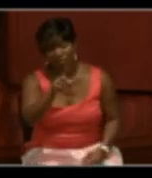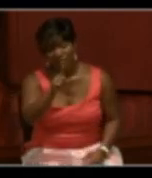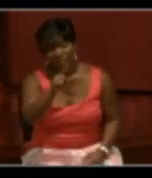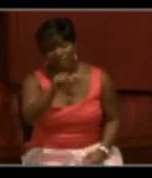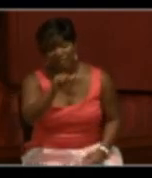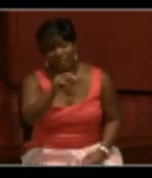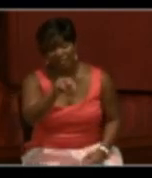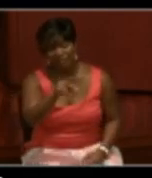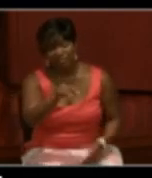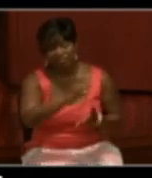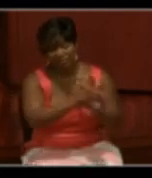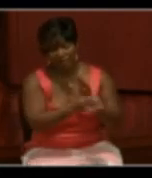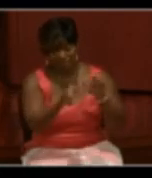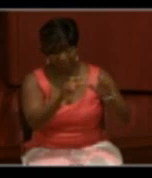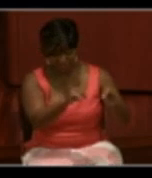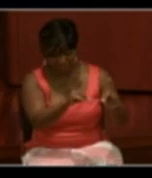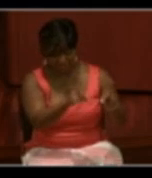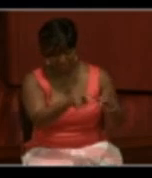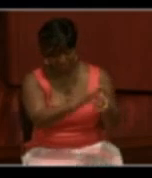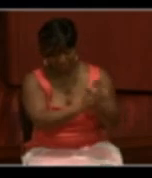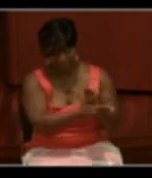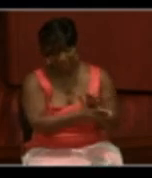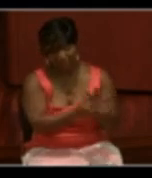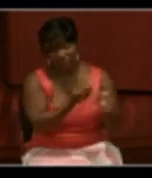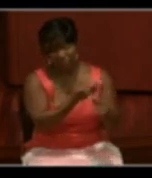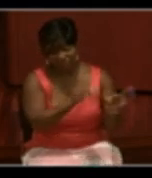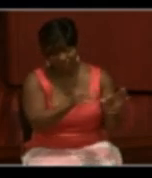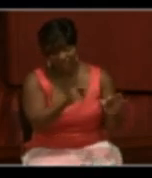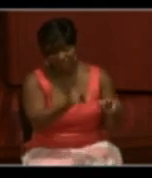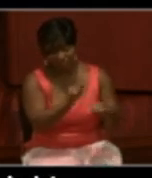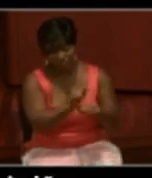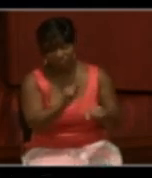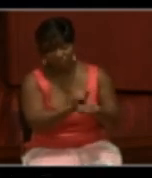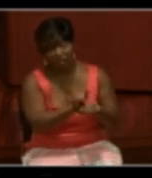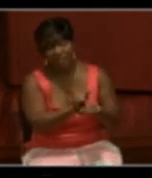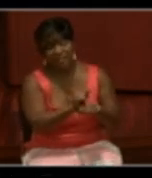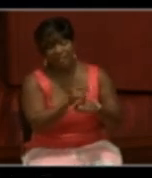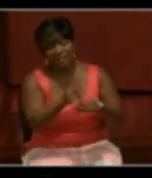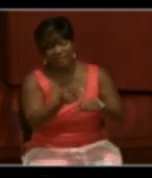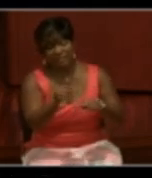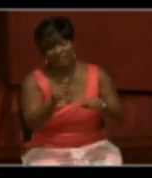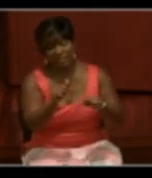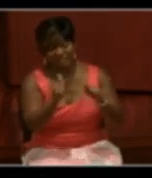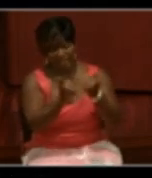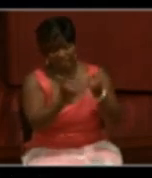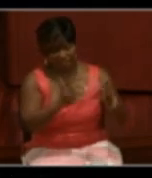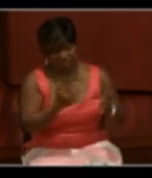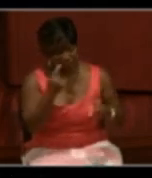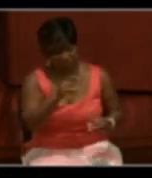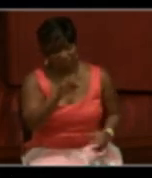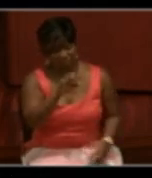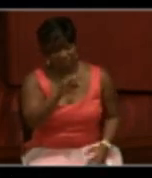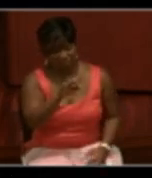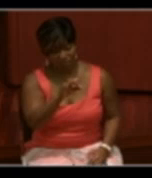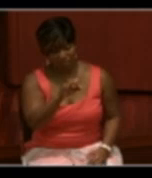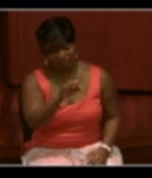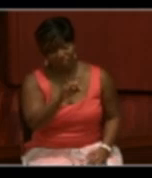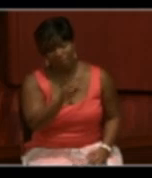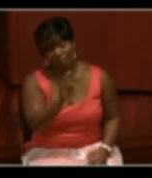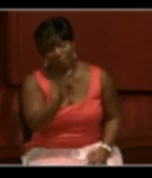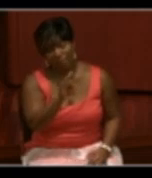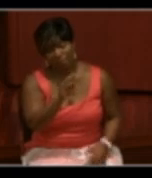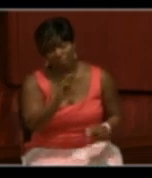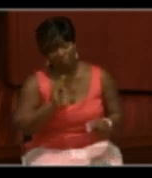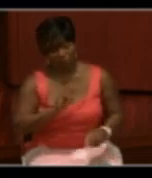freedom. At this time, he was also employed as an agent for the Freedmen's Bureau. That is very valuable because the